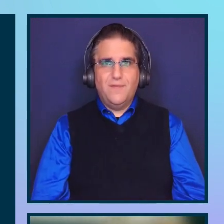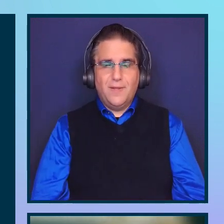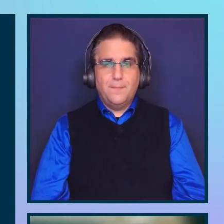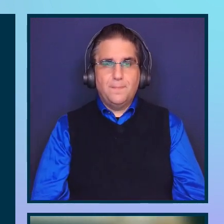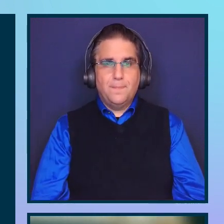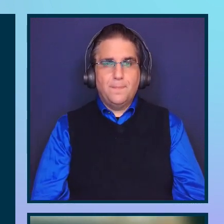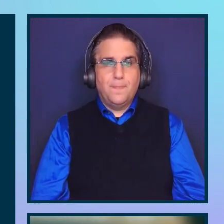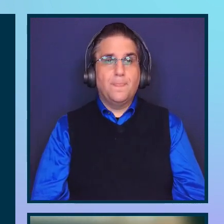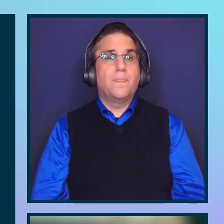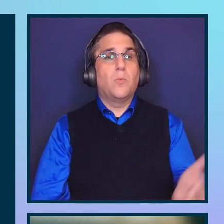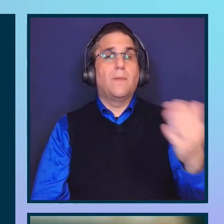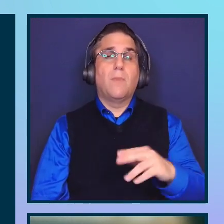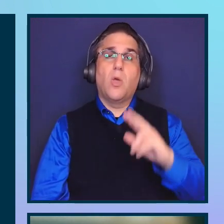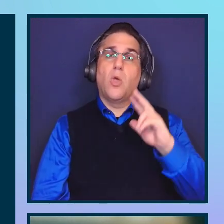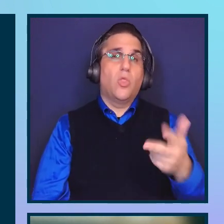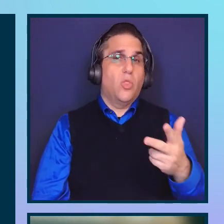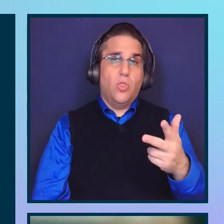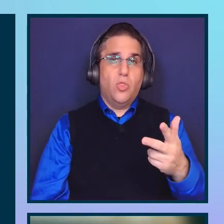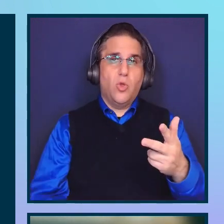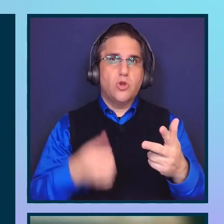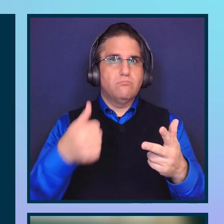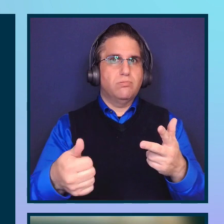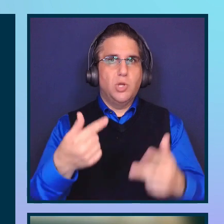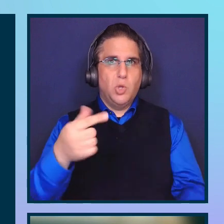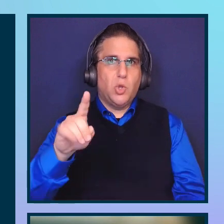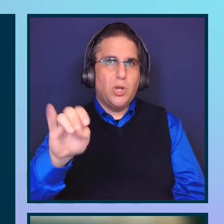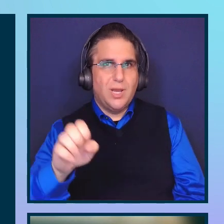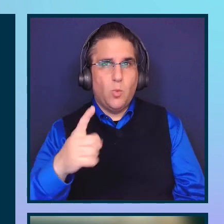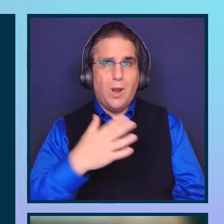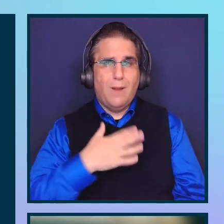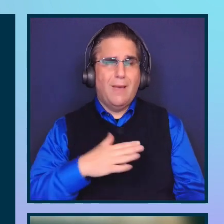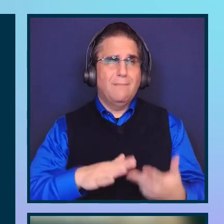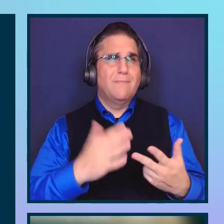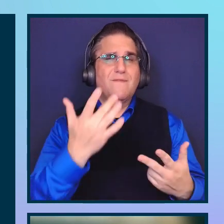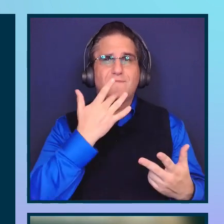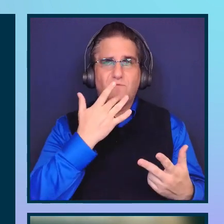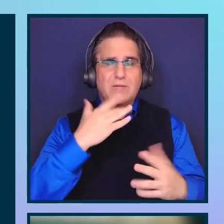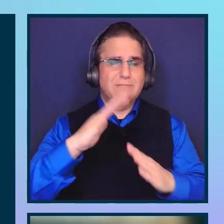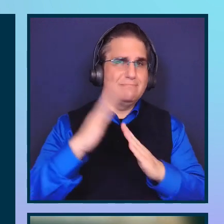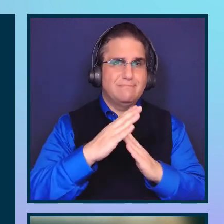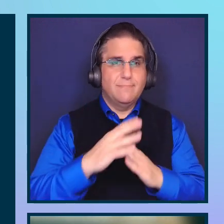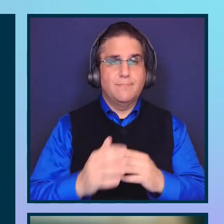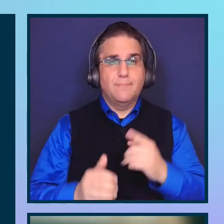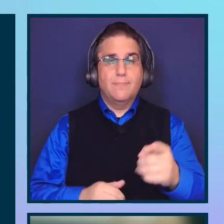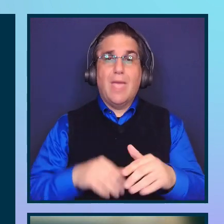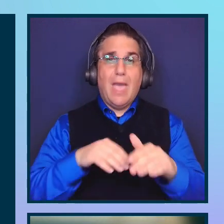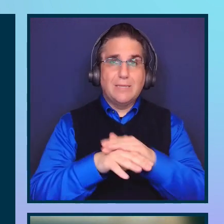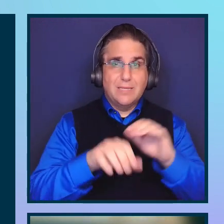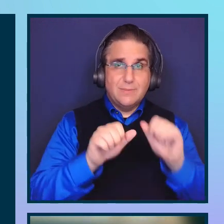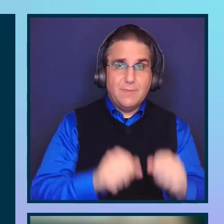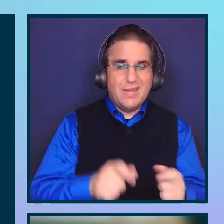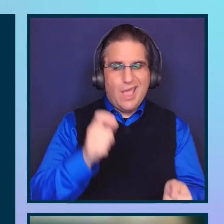All right, our third goodie. This is one of my most favorites. It is the accessibility custom content.